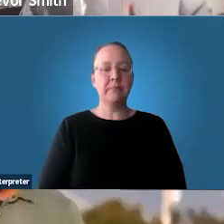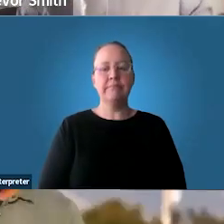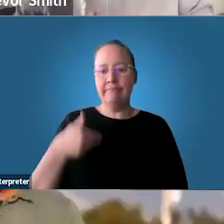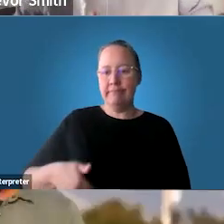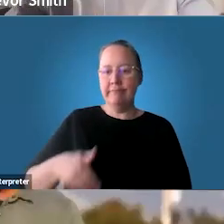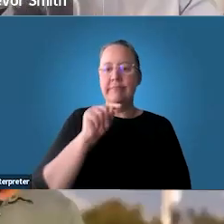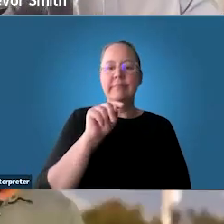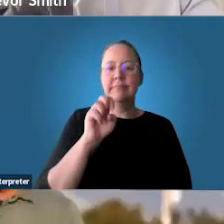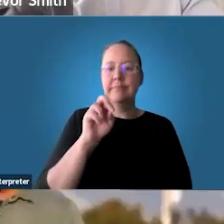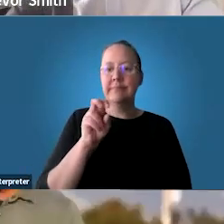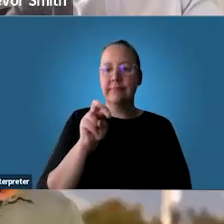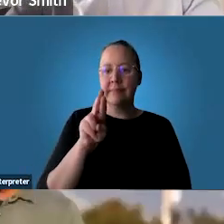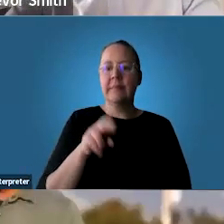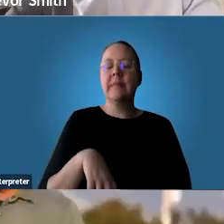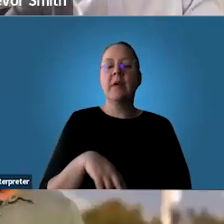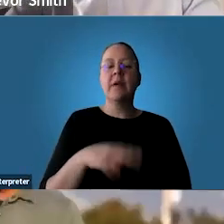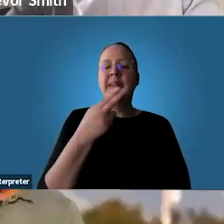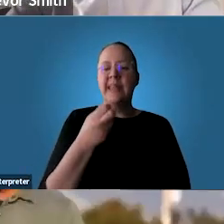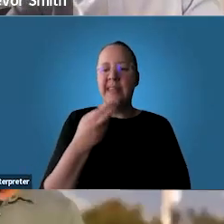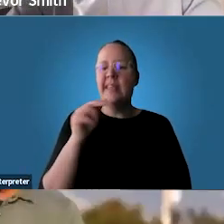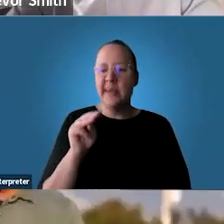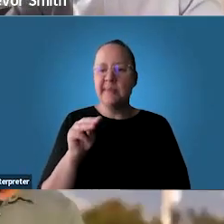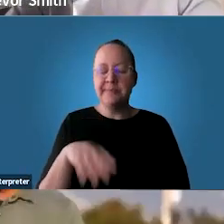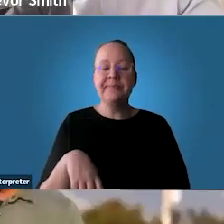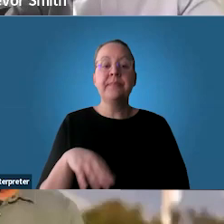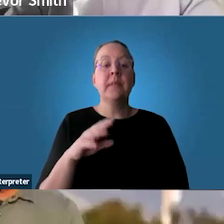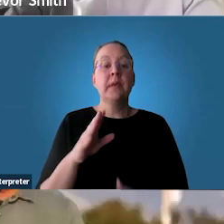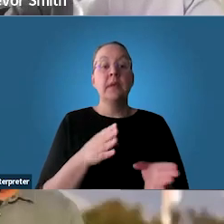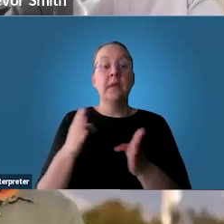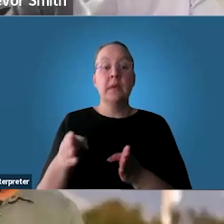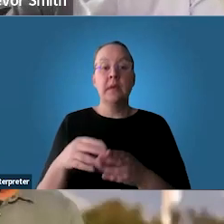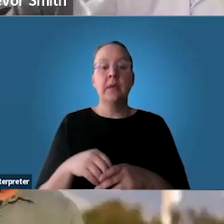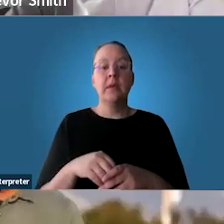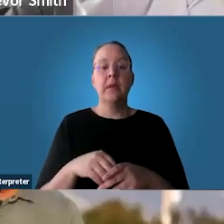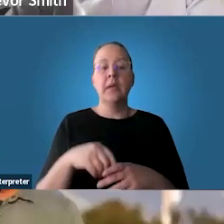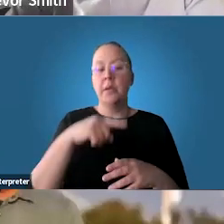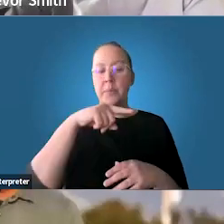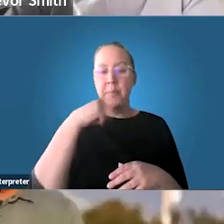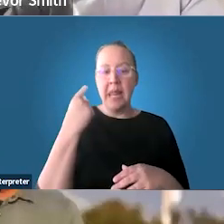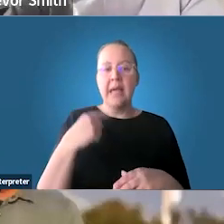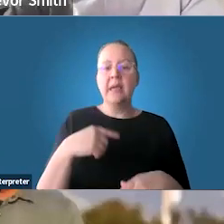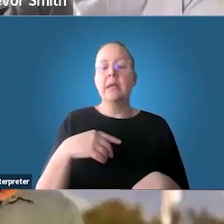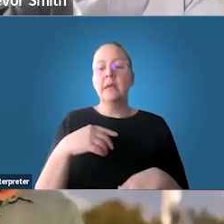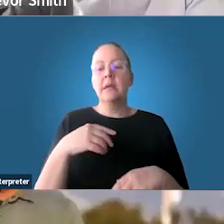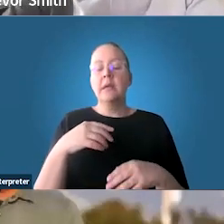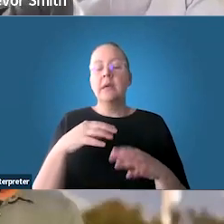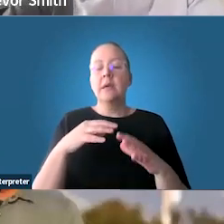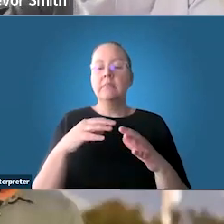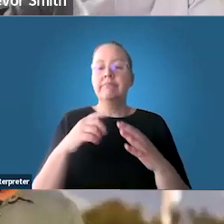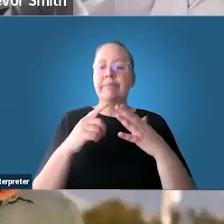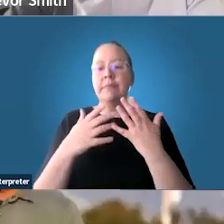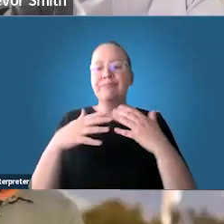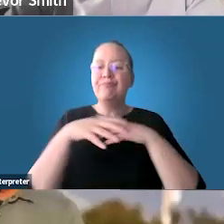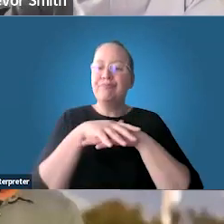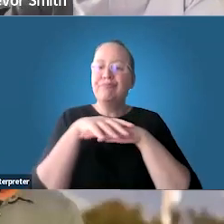My name's Trevor. My pronouns are he, him. I'm the co-founder of the Bliss Collective. Bliss stands for Black Liberation, Indigenous Sovereignty. We're